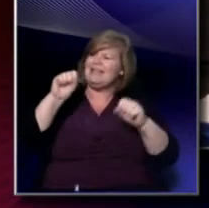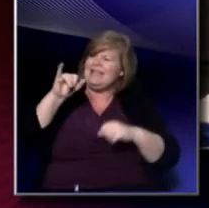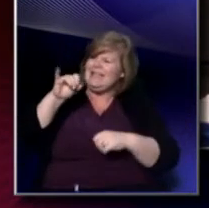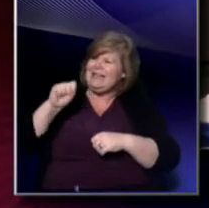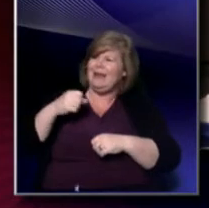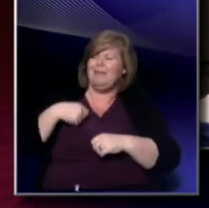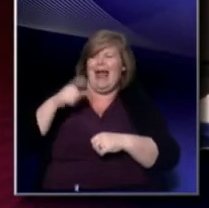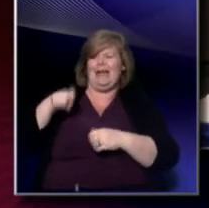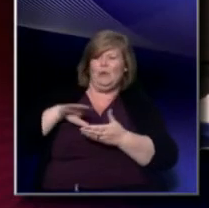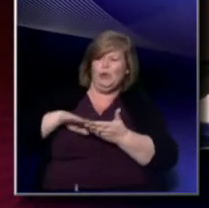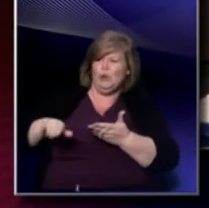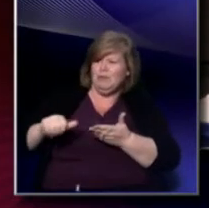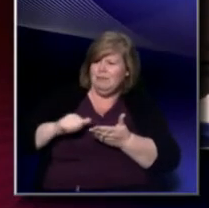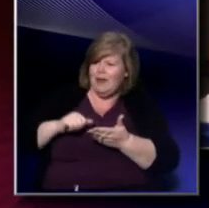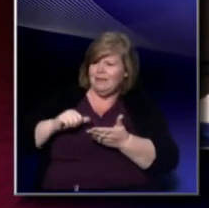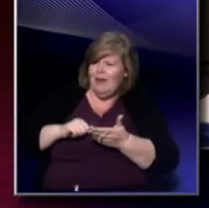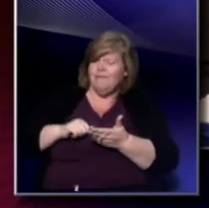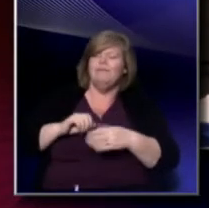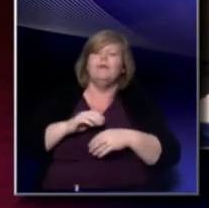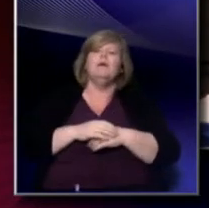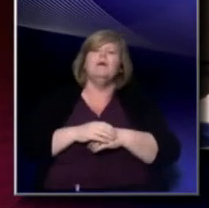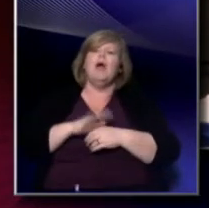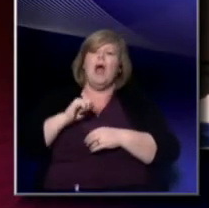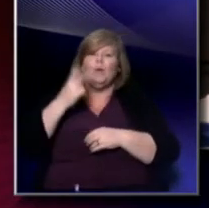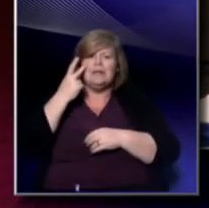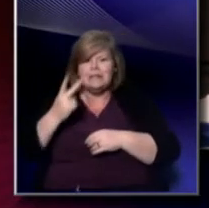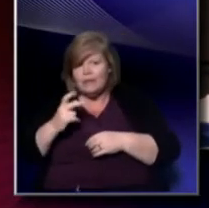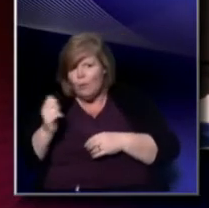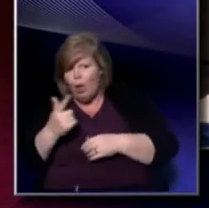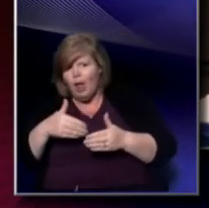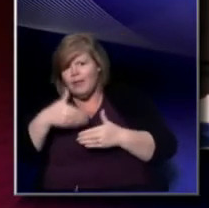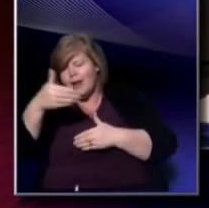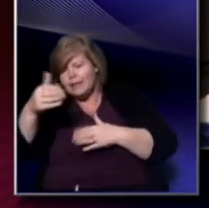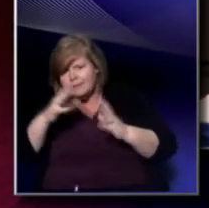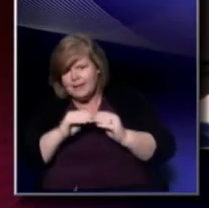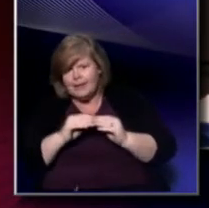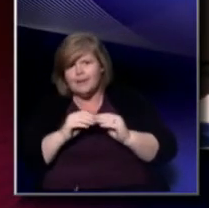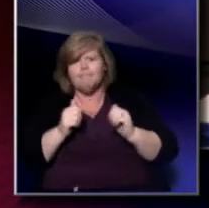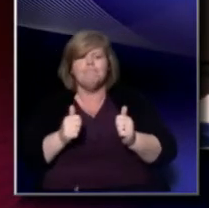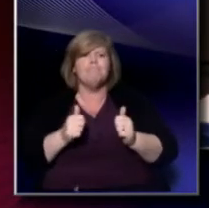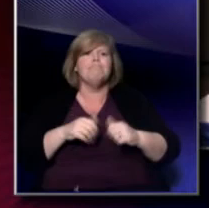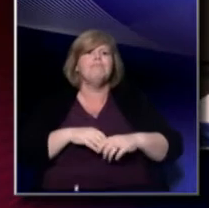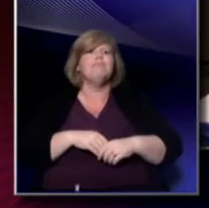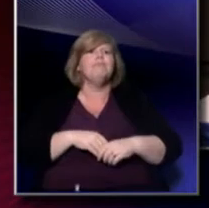need to excuse myself, and I will see you all at the next time. Okay, thank you very